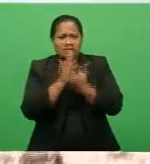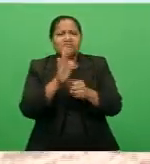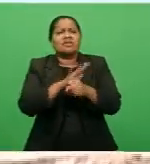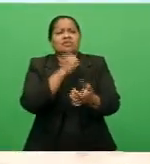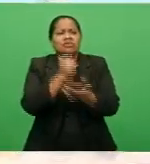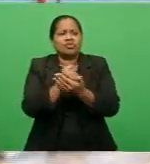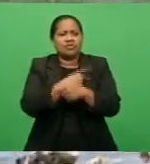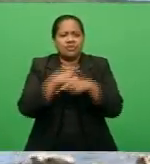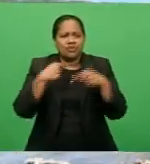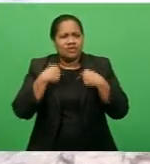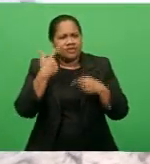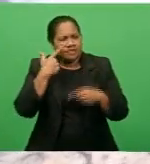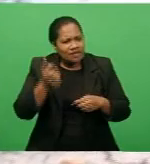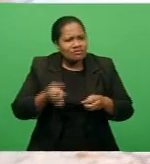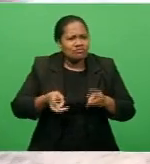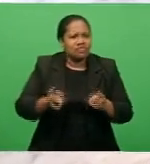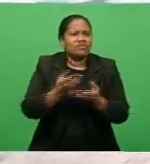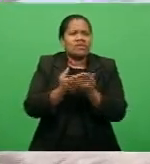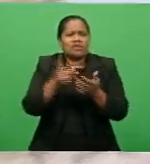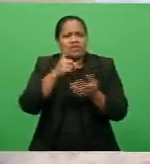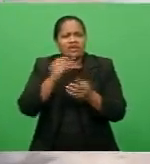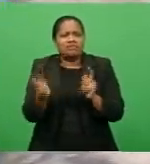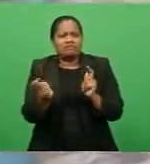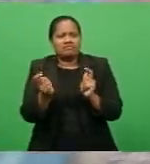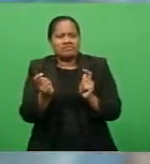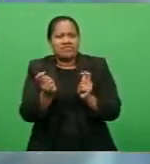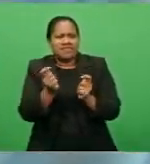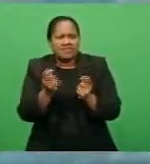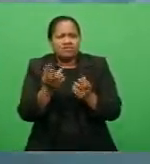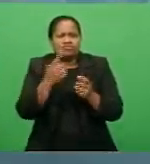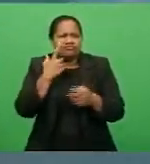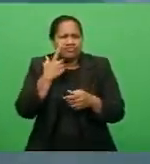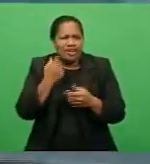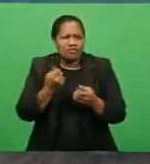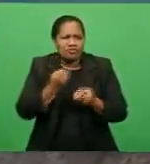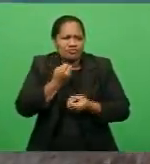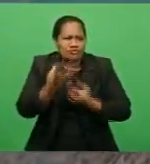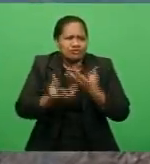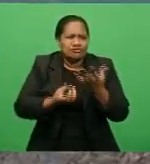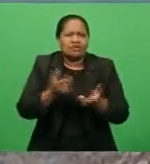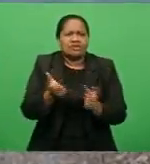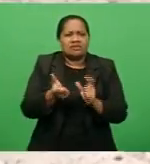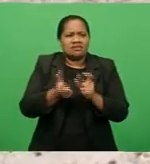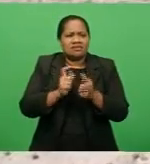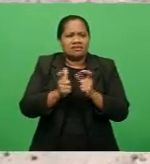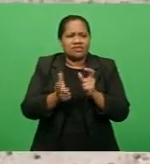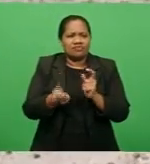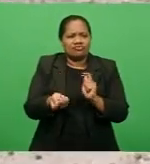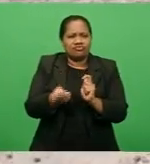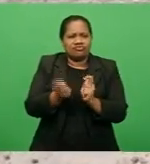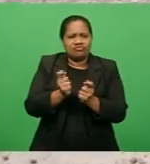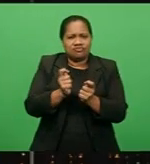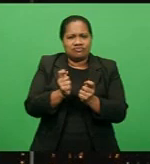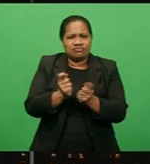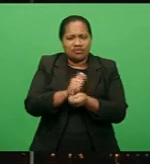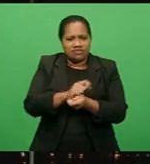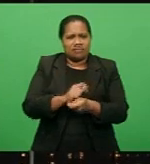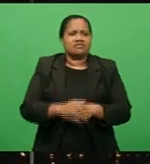ways of addressing the climate crisis for our future generation. Sainiani Mboila, FBC